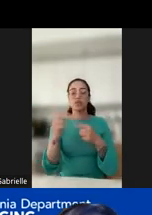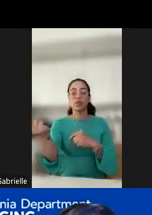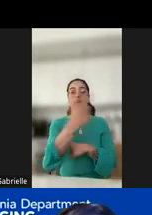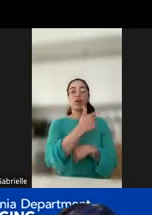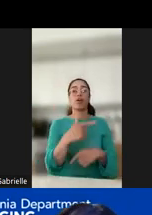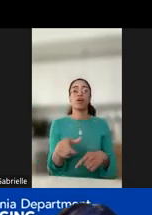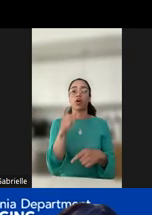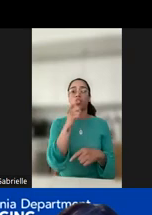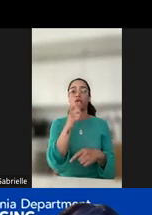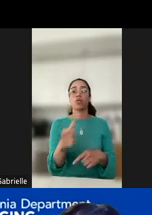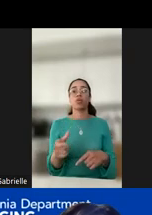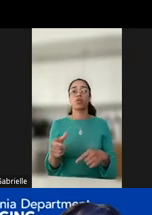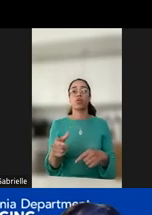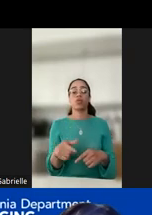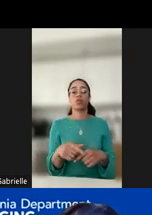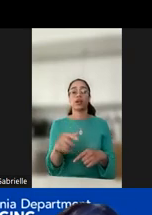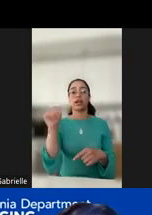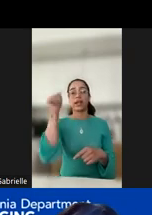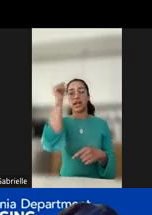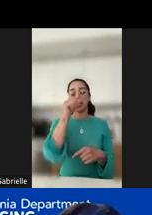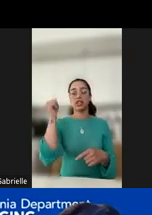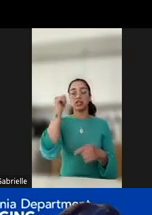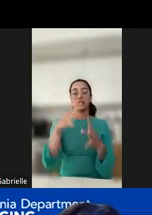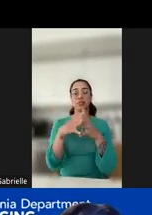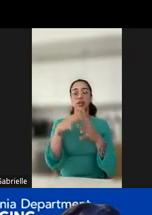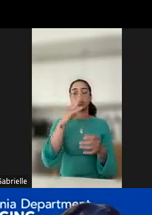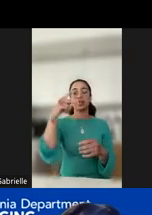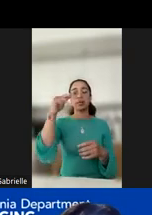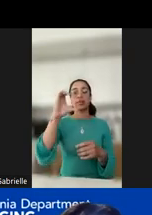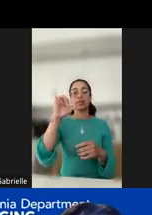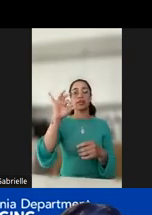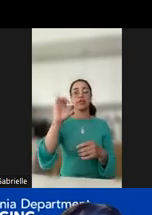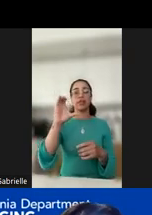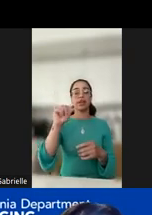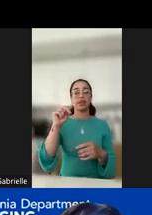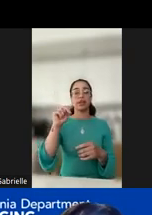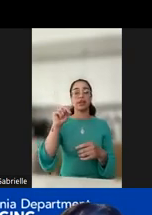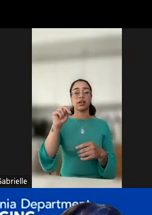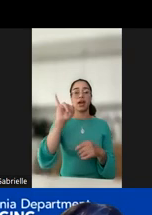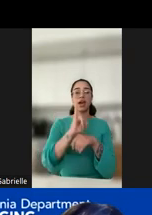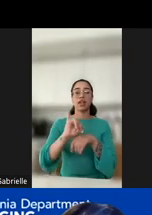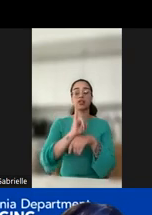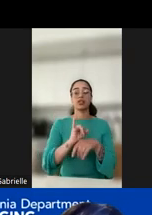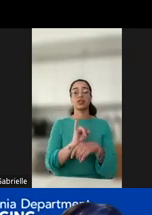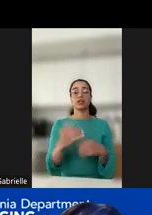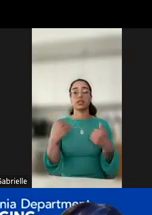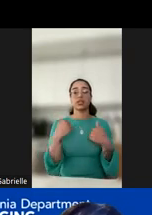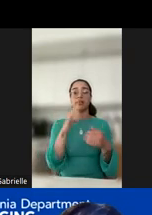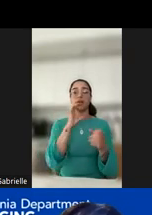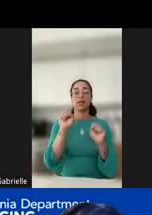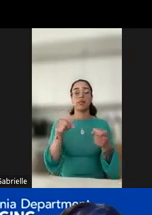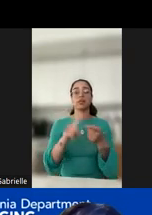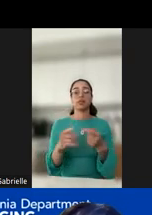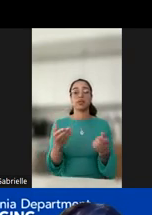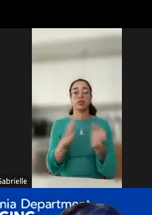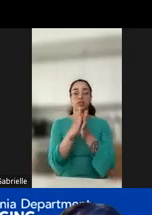the contributions of Asian American and Pacific Islanders. So Derek Lamb, our former president and chief